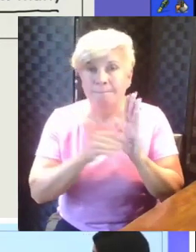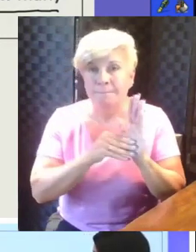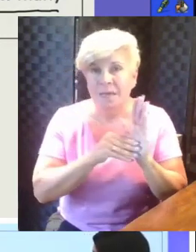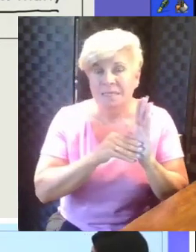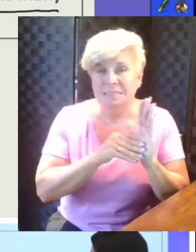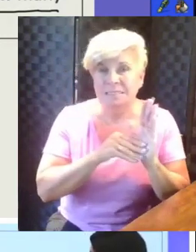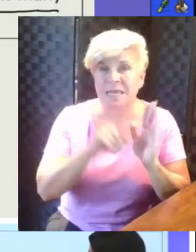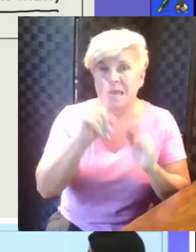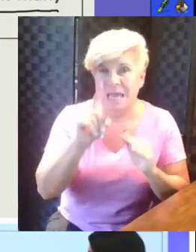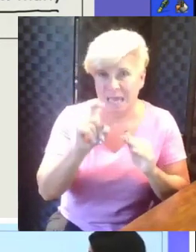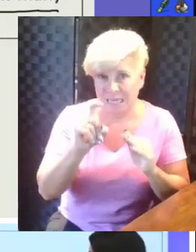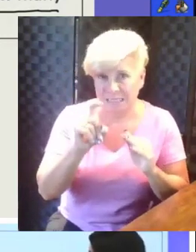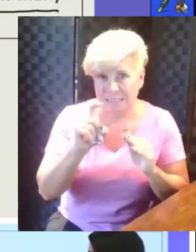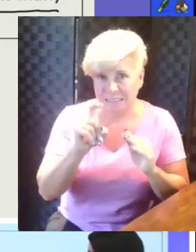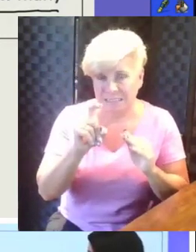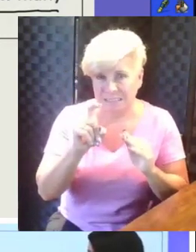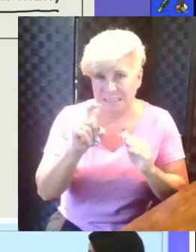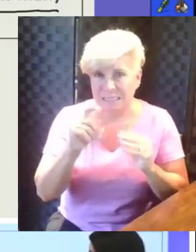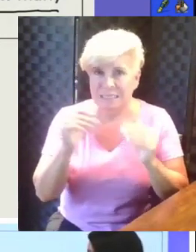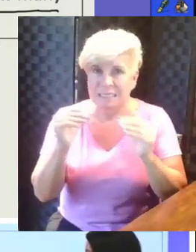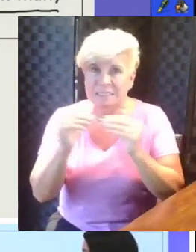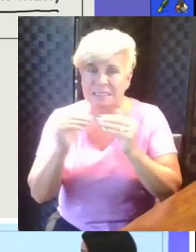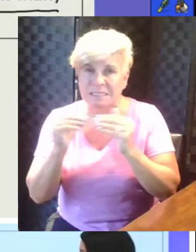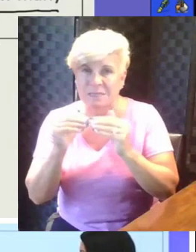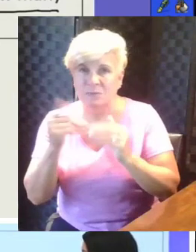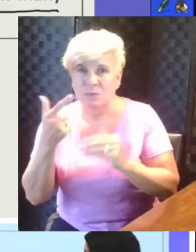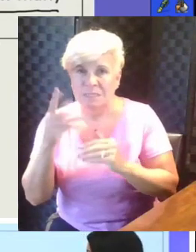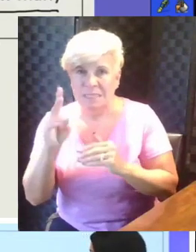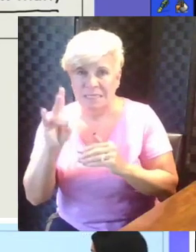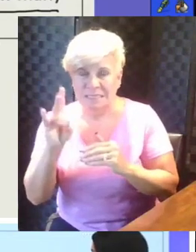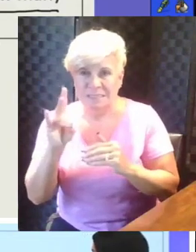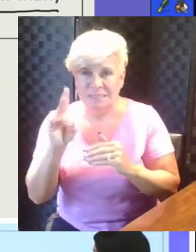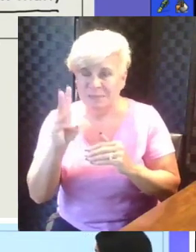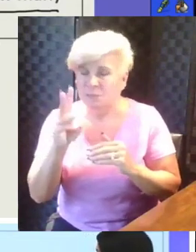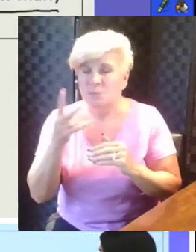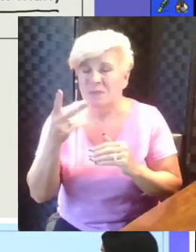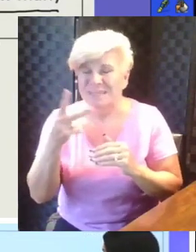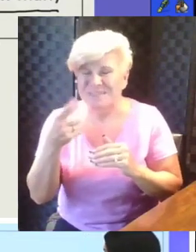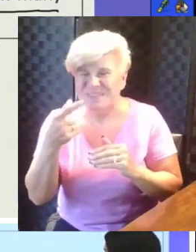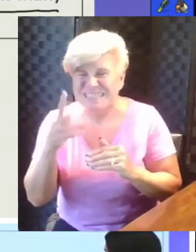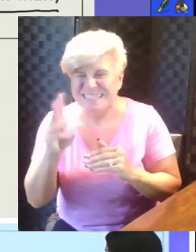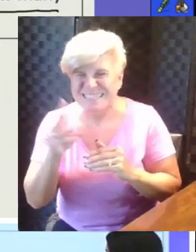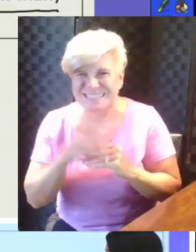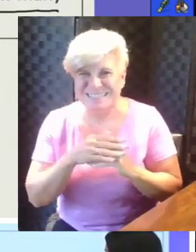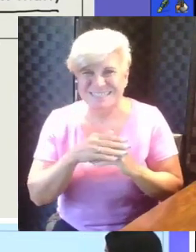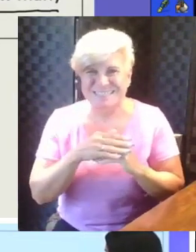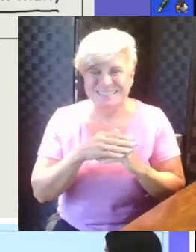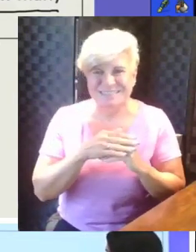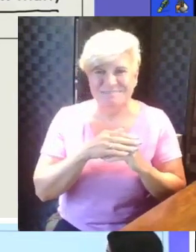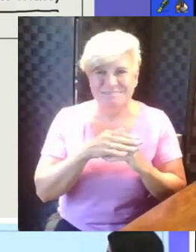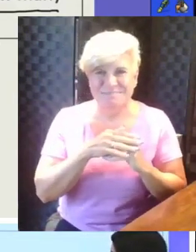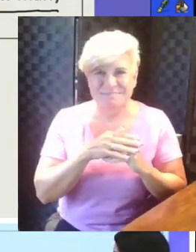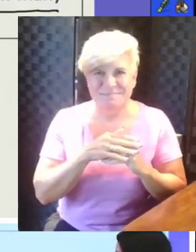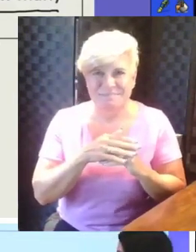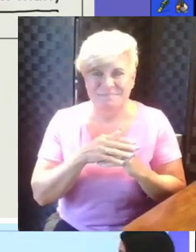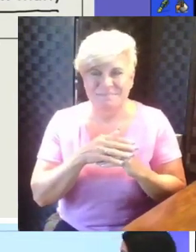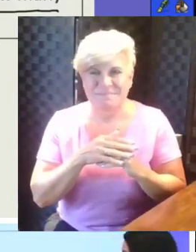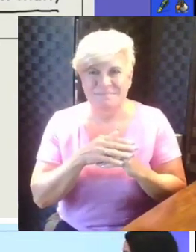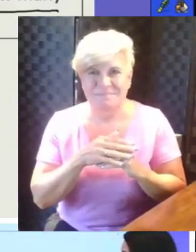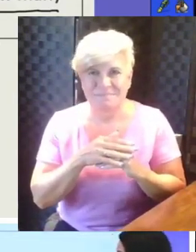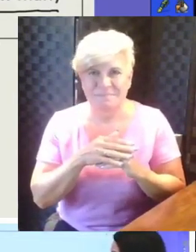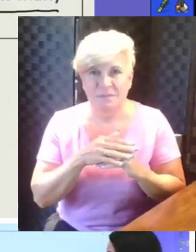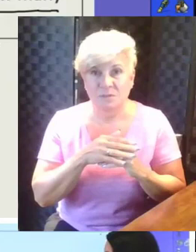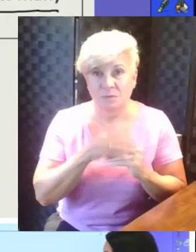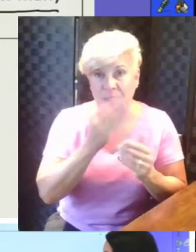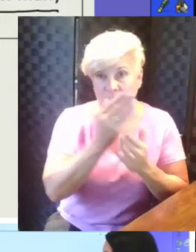So how many did he have that with those 7 missing pipe cleaners, he would have 26 just like Kendrick? Take